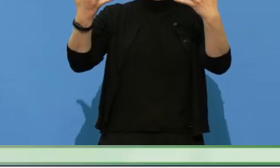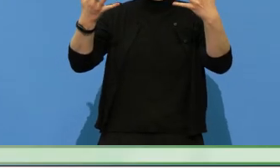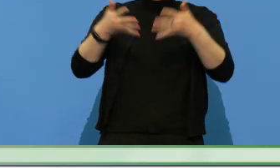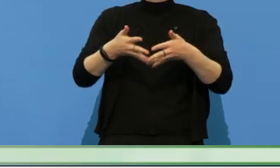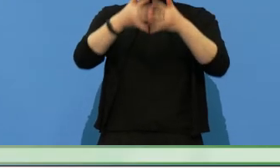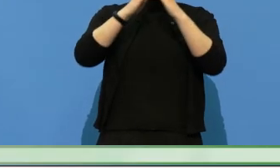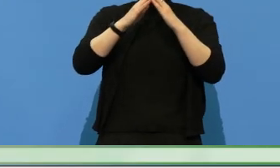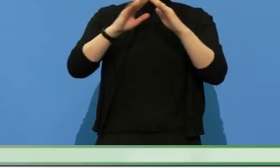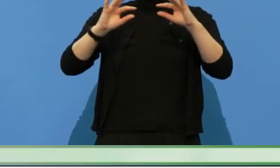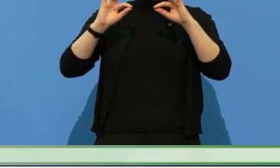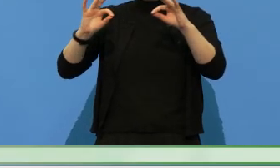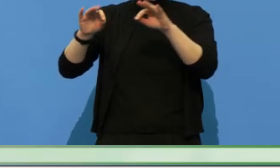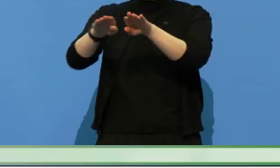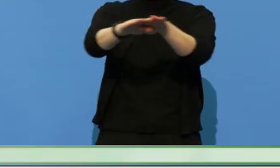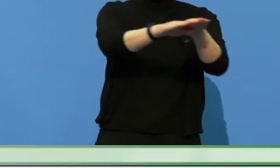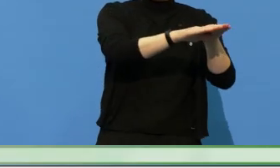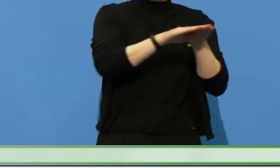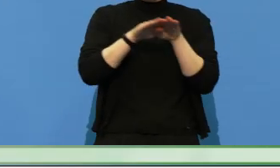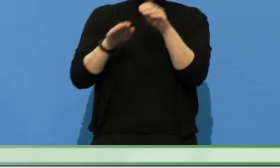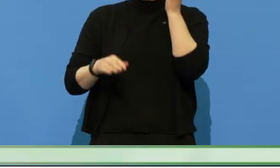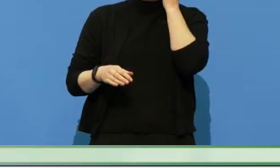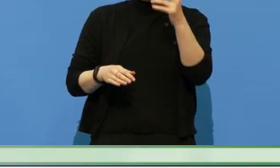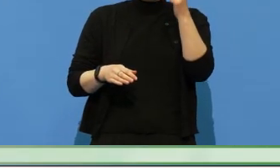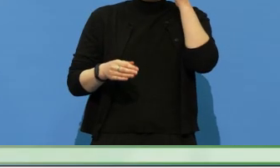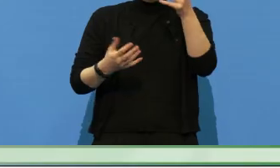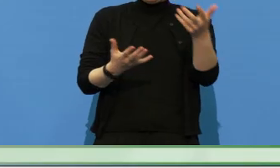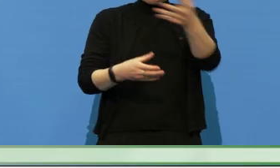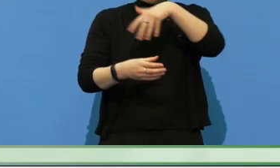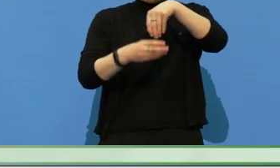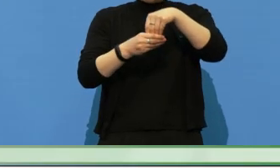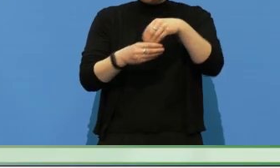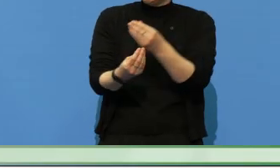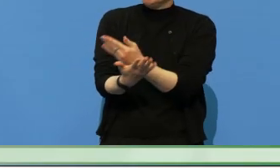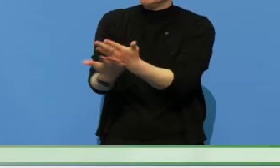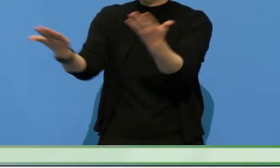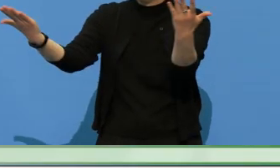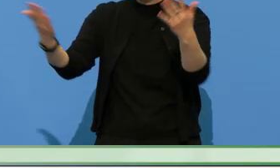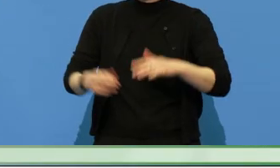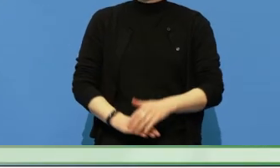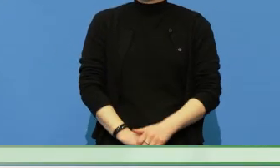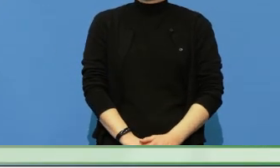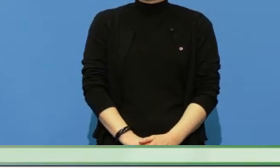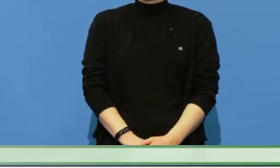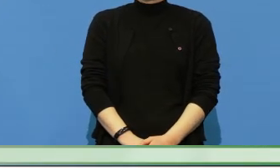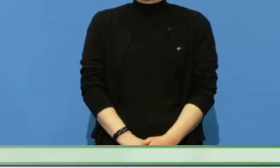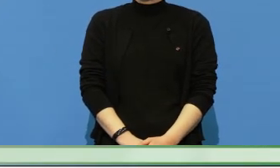design standards on their daily basis into the product, services, and building also.